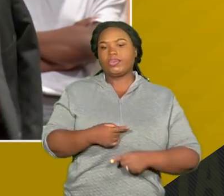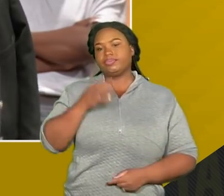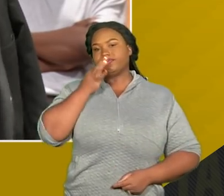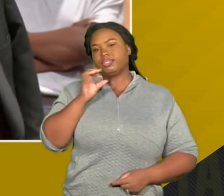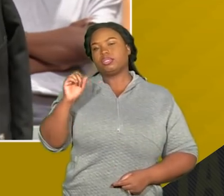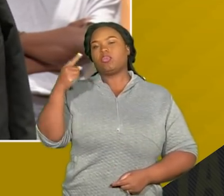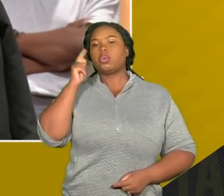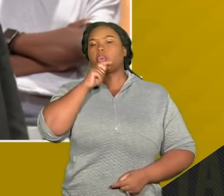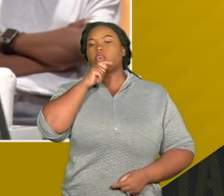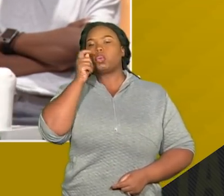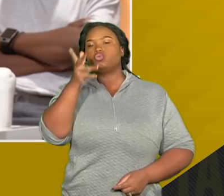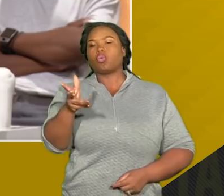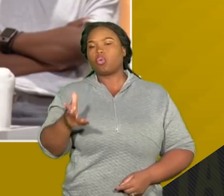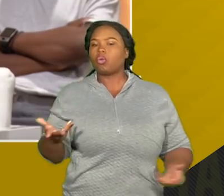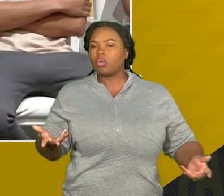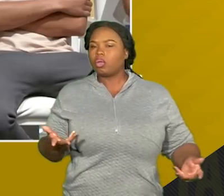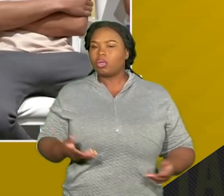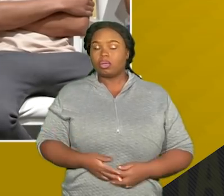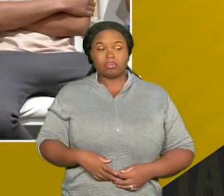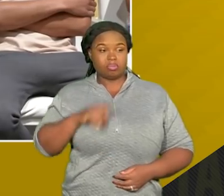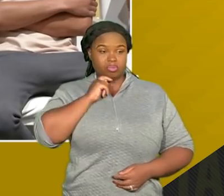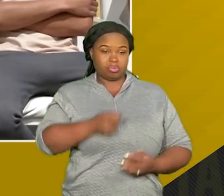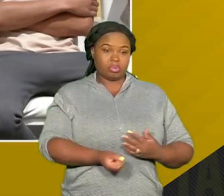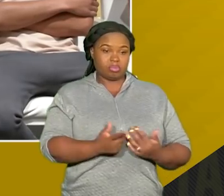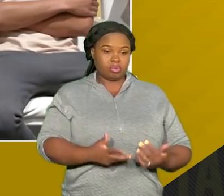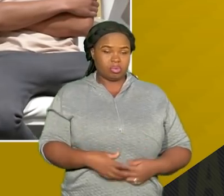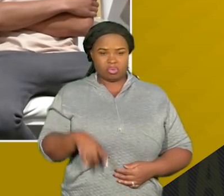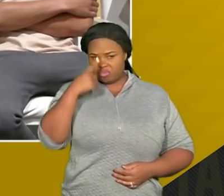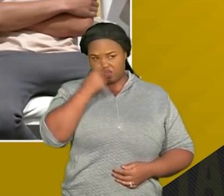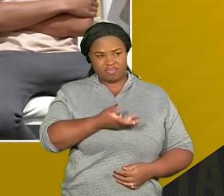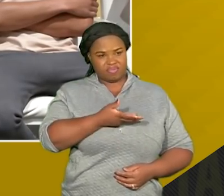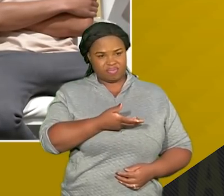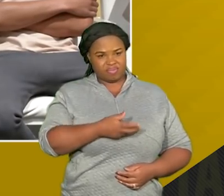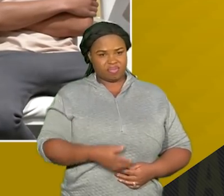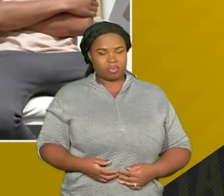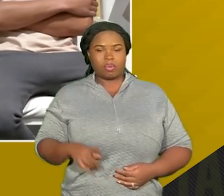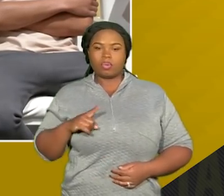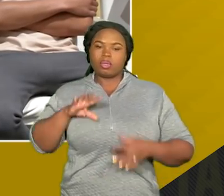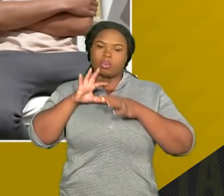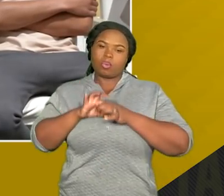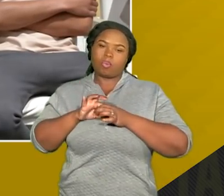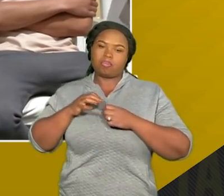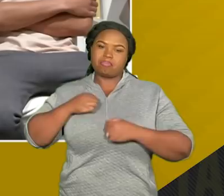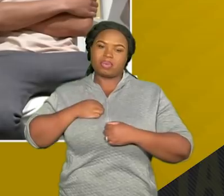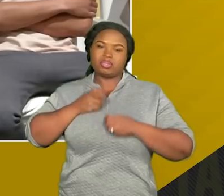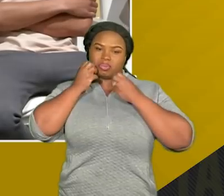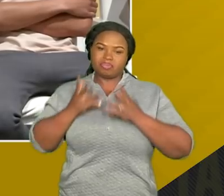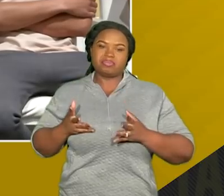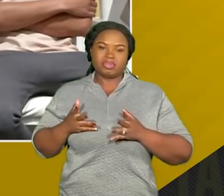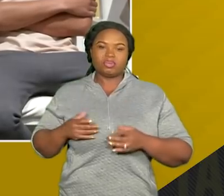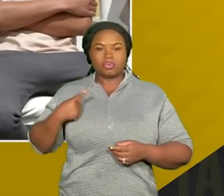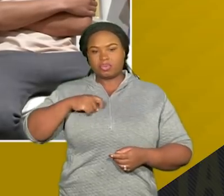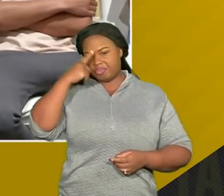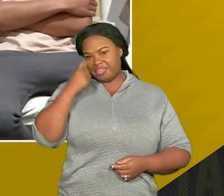there's someone out loyal. Yeah. Do you believe? Since ekhaya kunezangoma, so siyakholelwa.